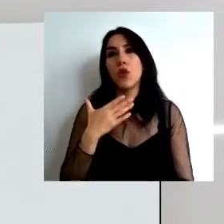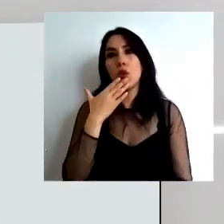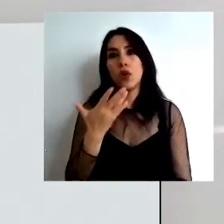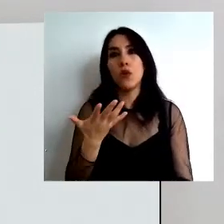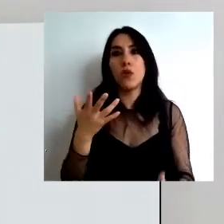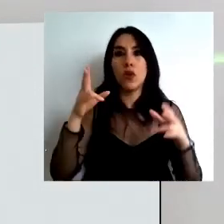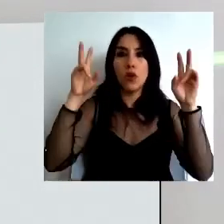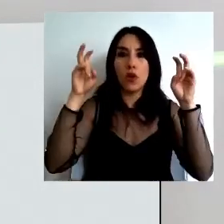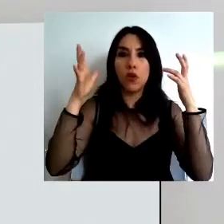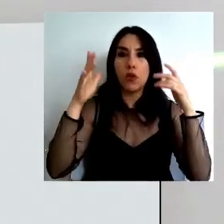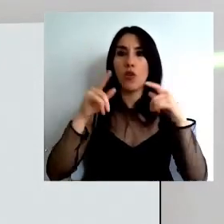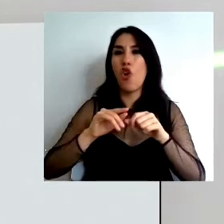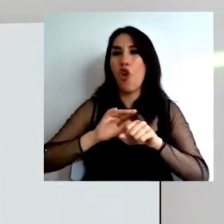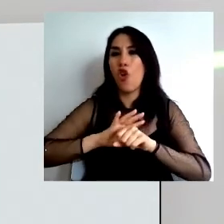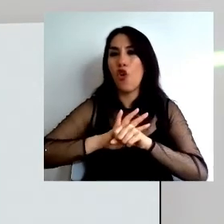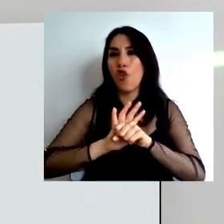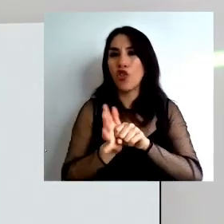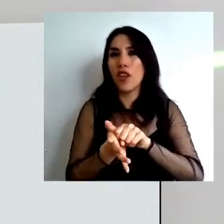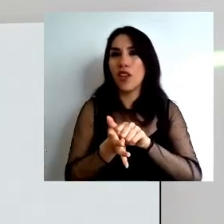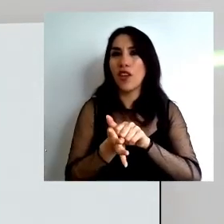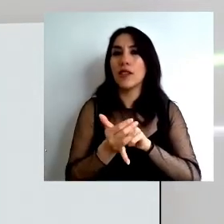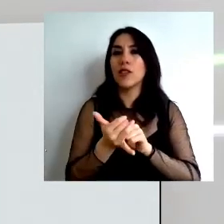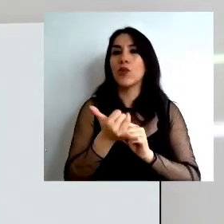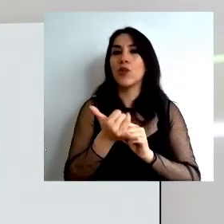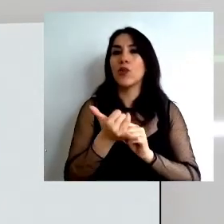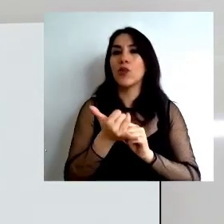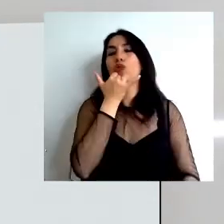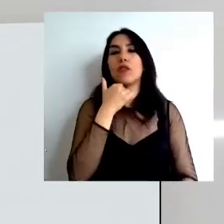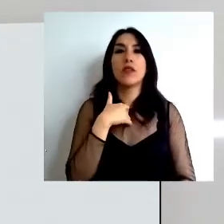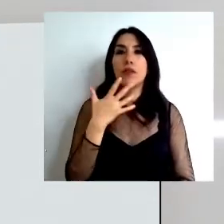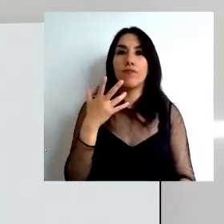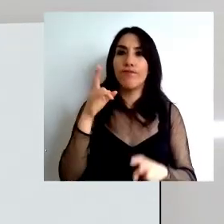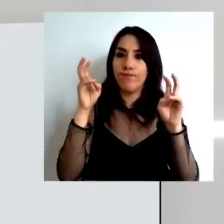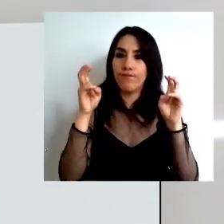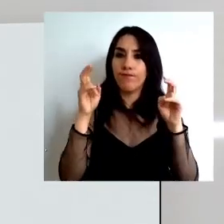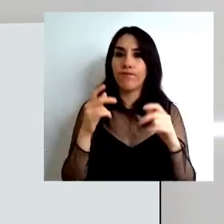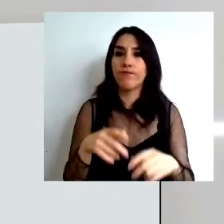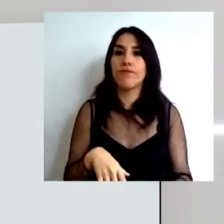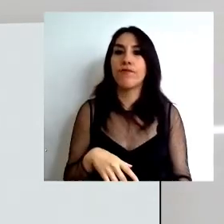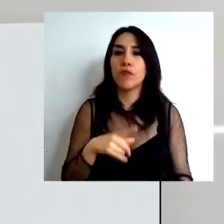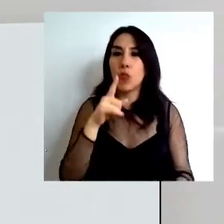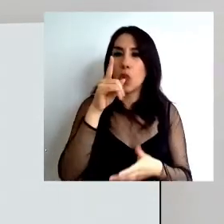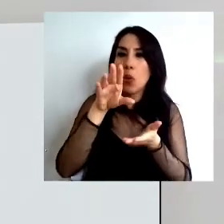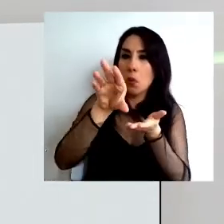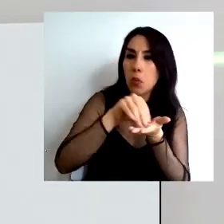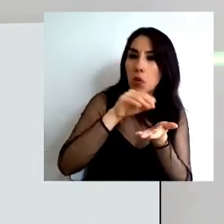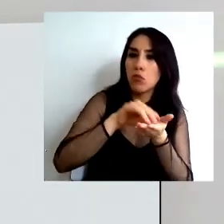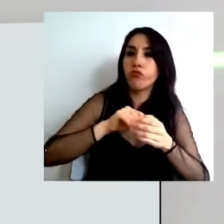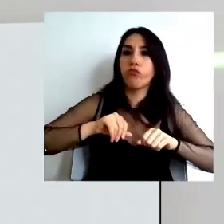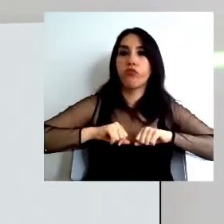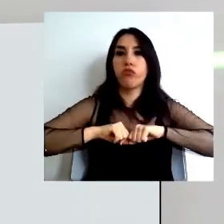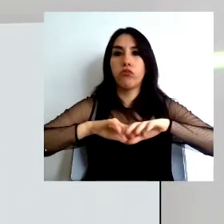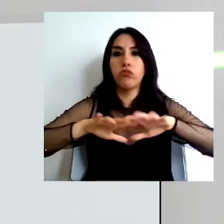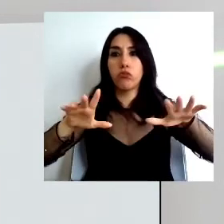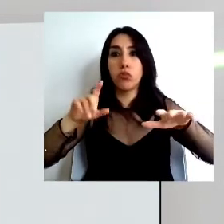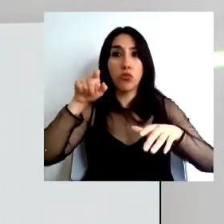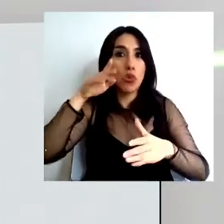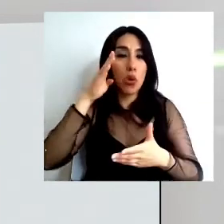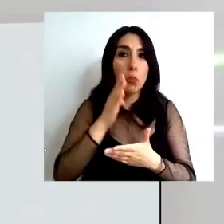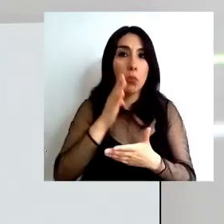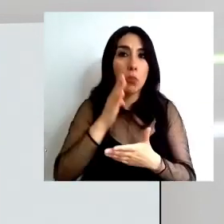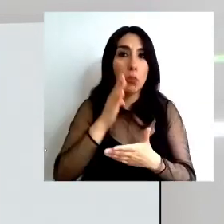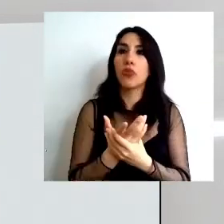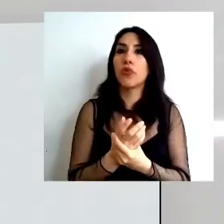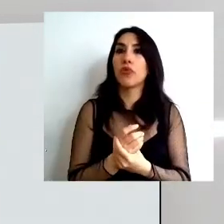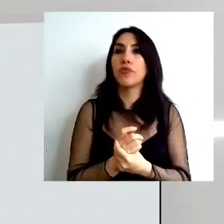beginning we had also a branch in Vienna, and for all people who do not know Austria, Vienna is the capital